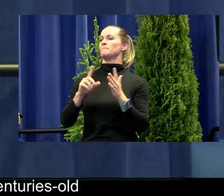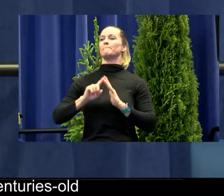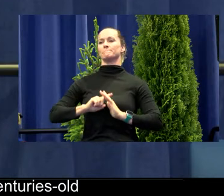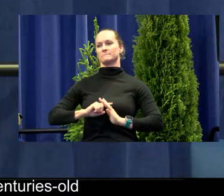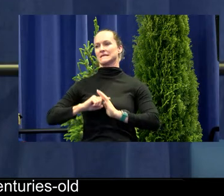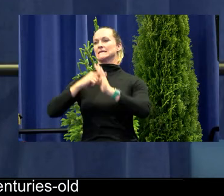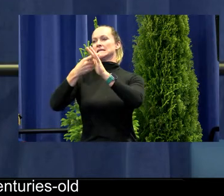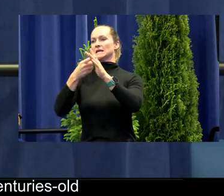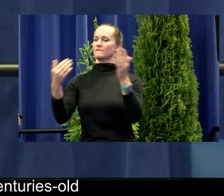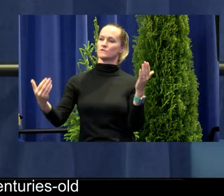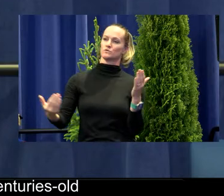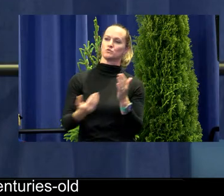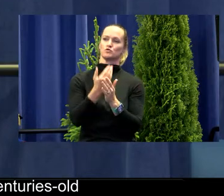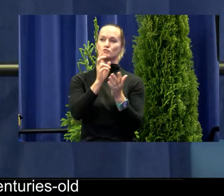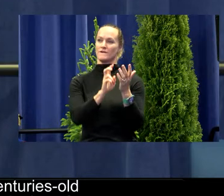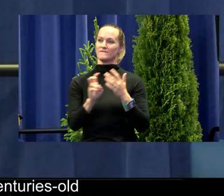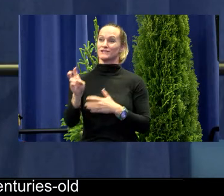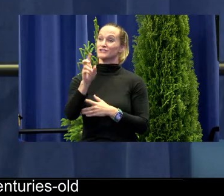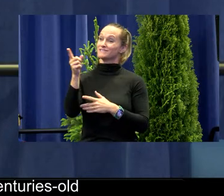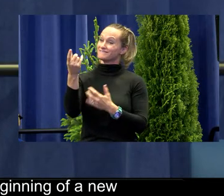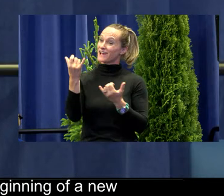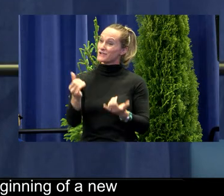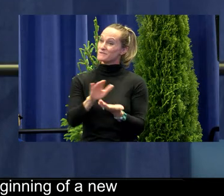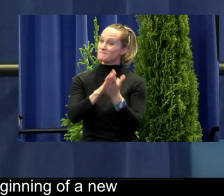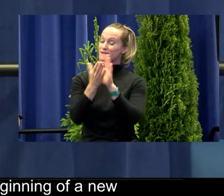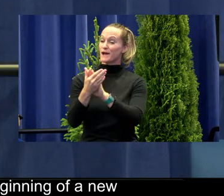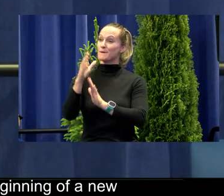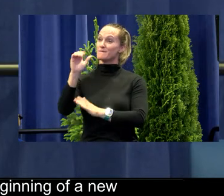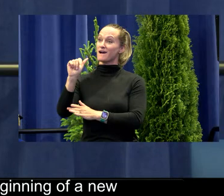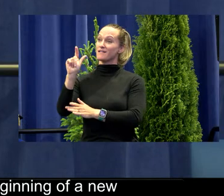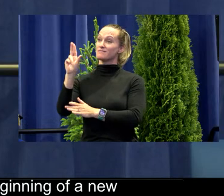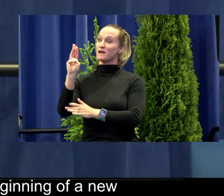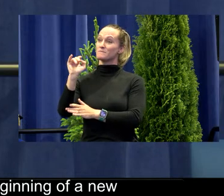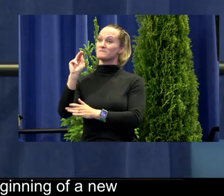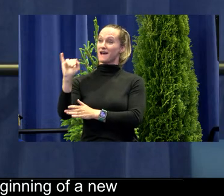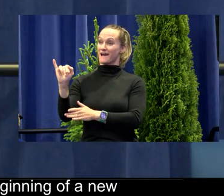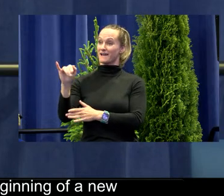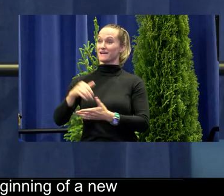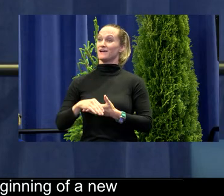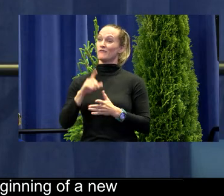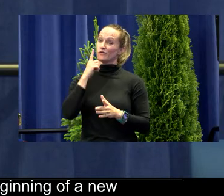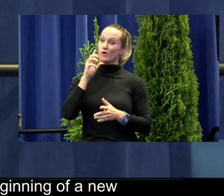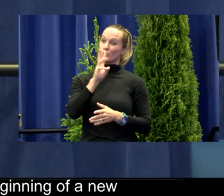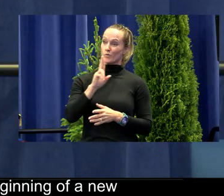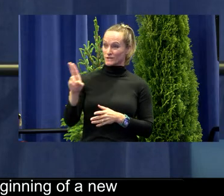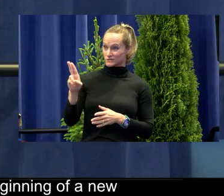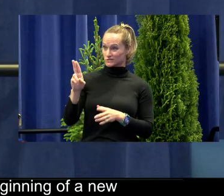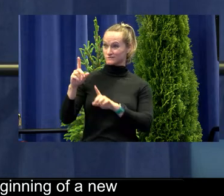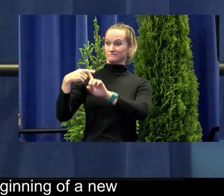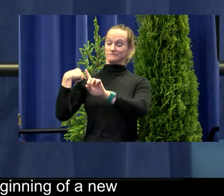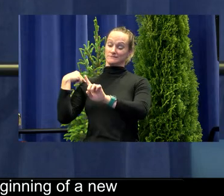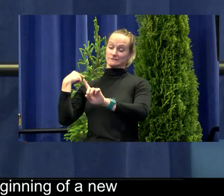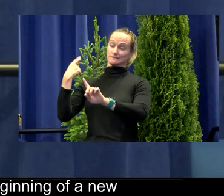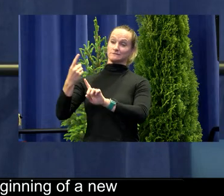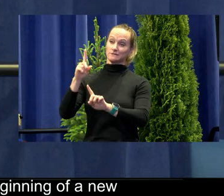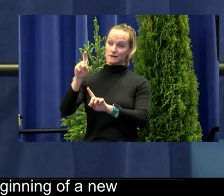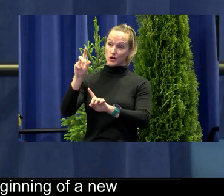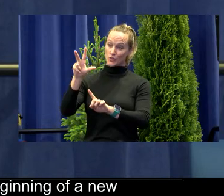new adventure as an alum of Western Washington University. Over the past 130